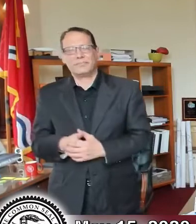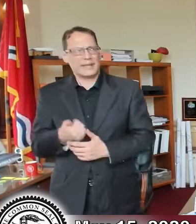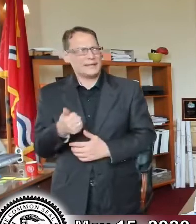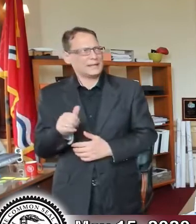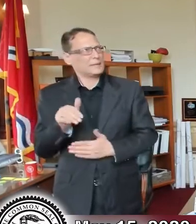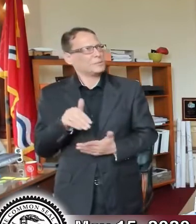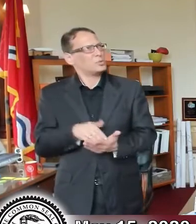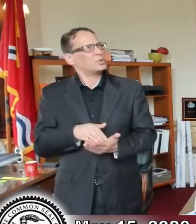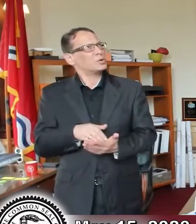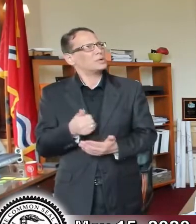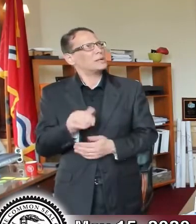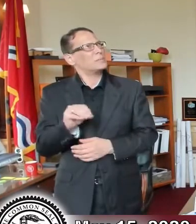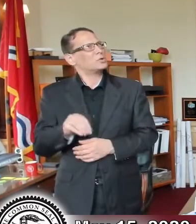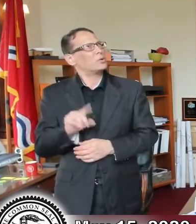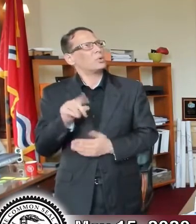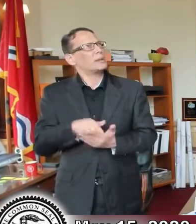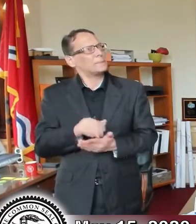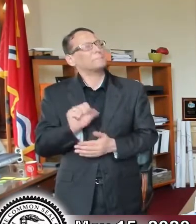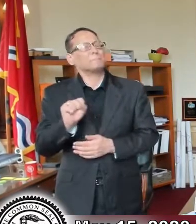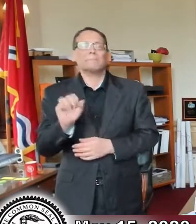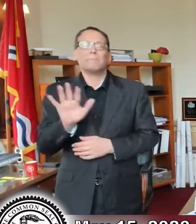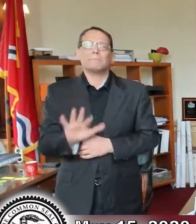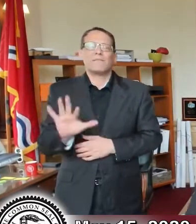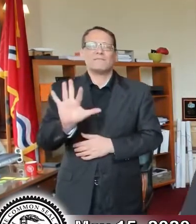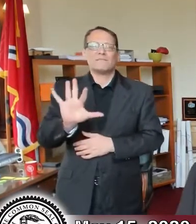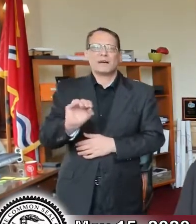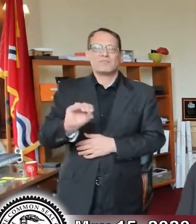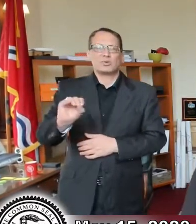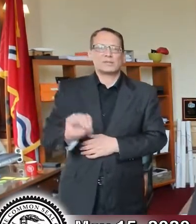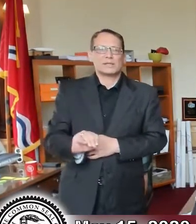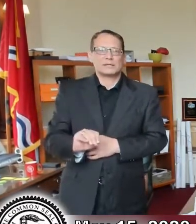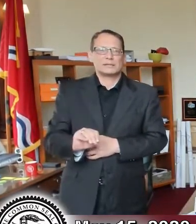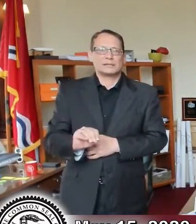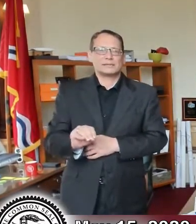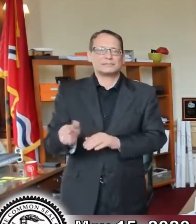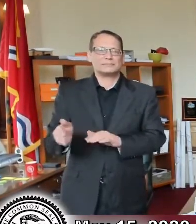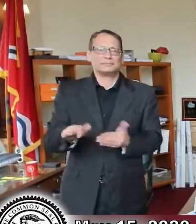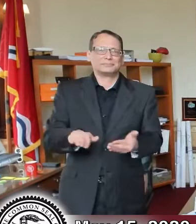10% would be 1,000, no. Yeah, that's about 5%.